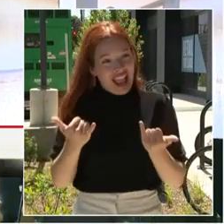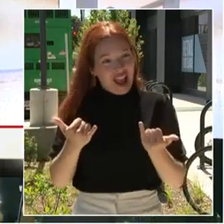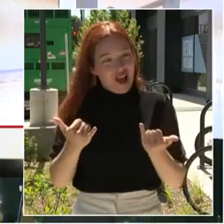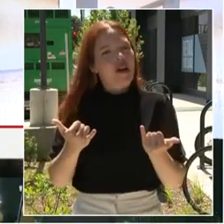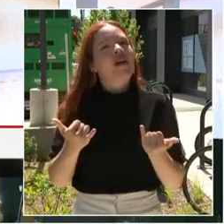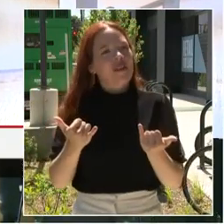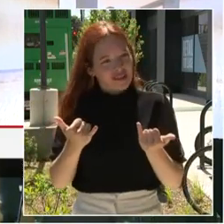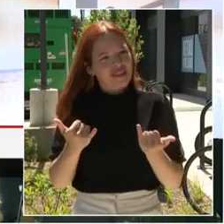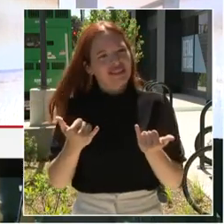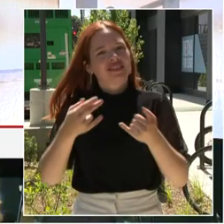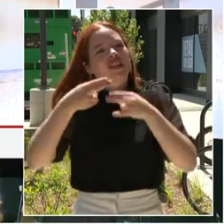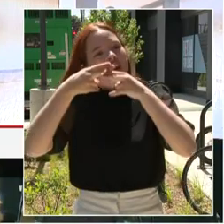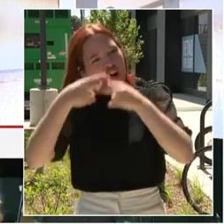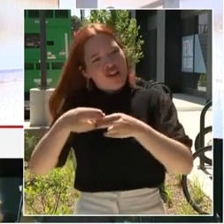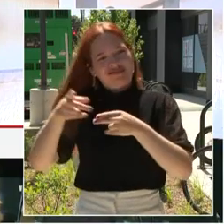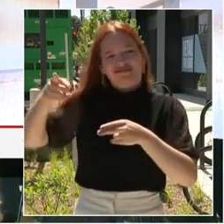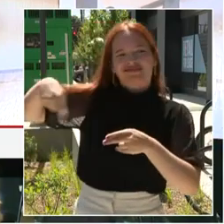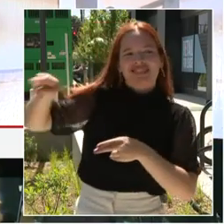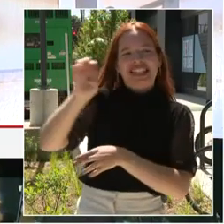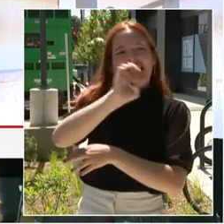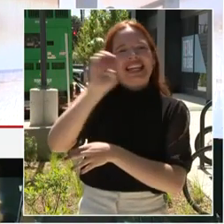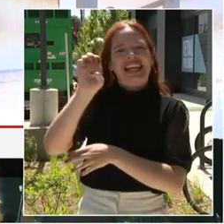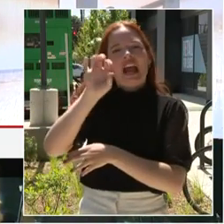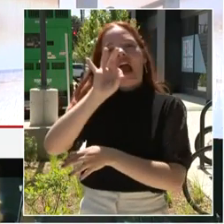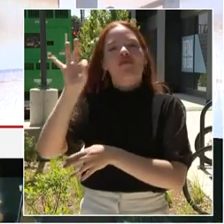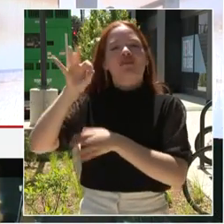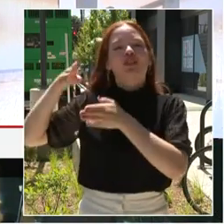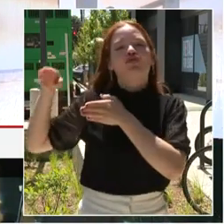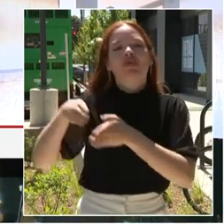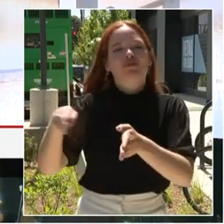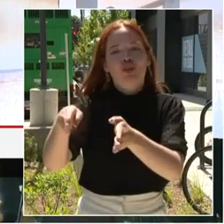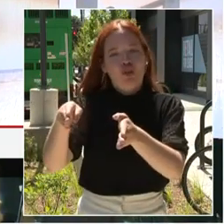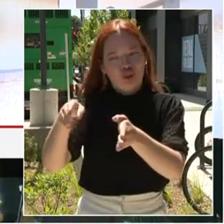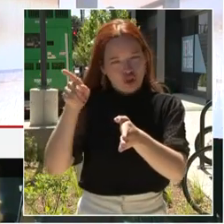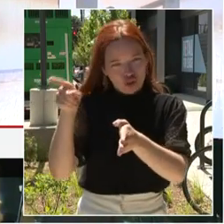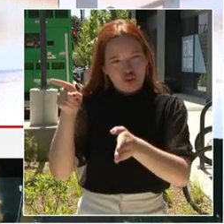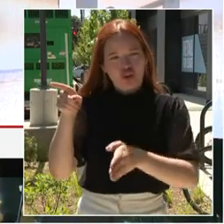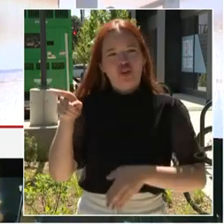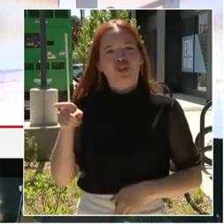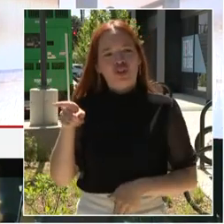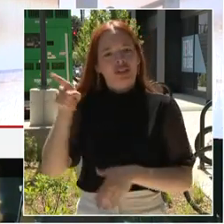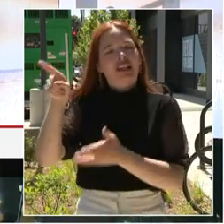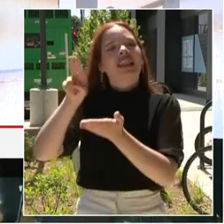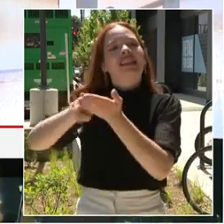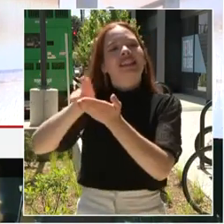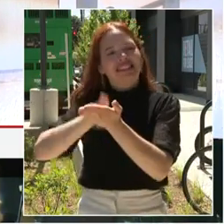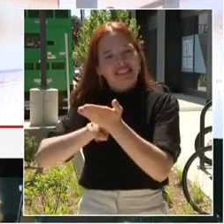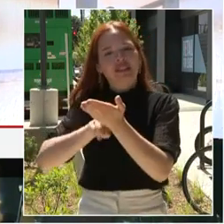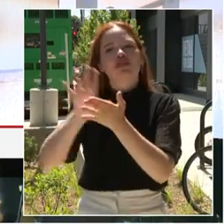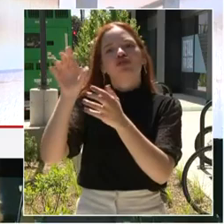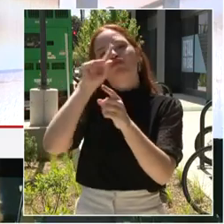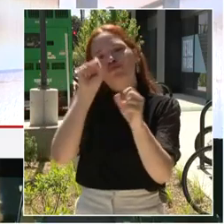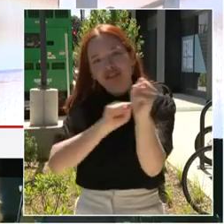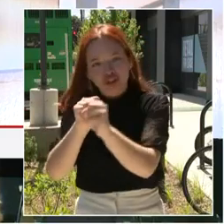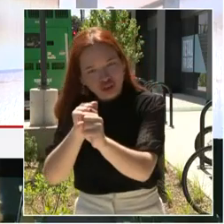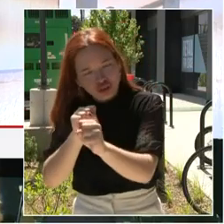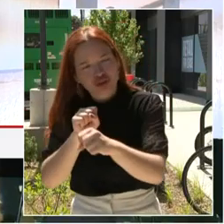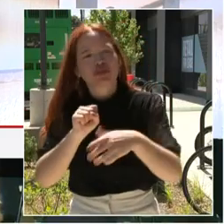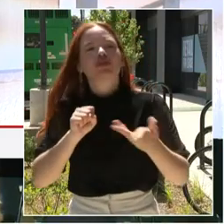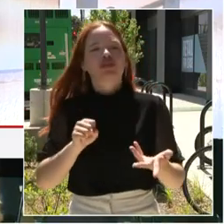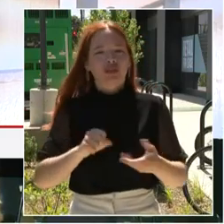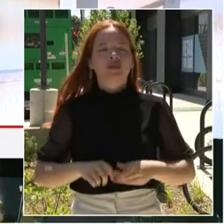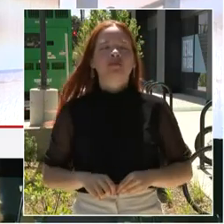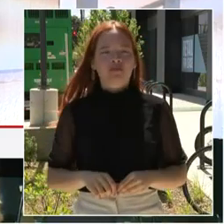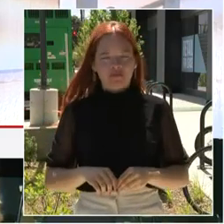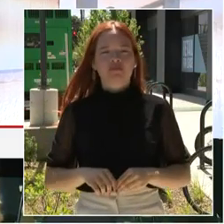We now call this the East of the River Leasing Strategy. In addition to DGS and DOC locating here, we've